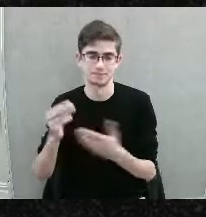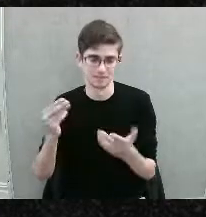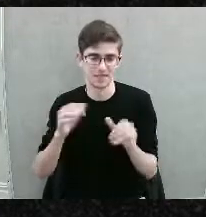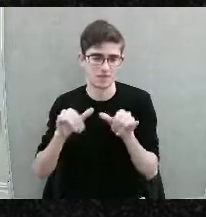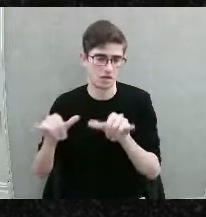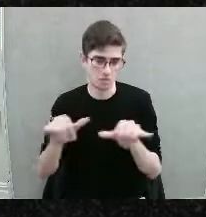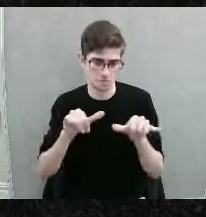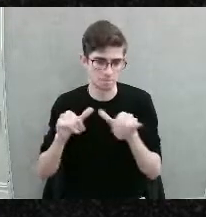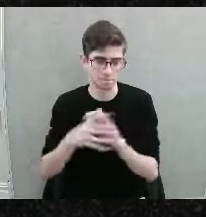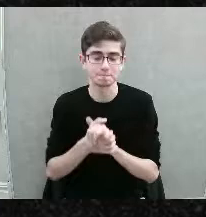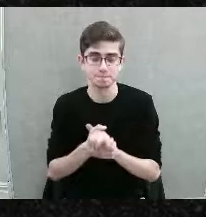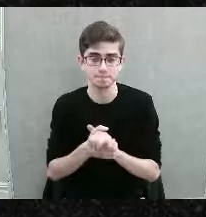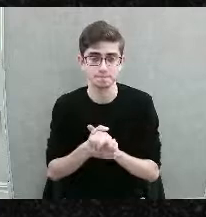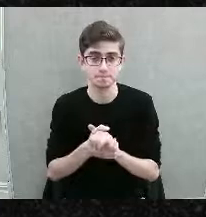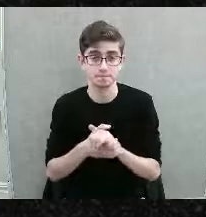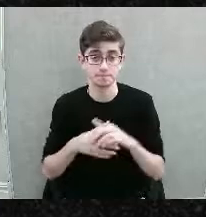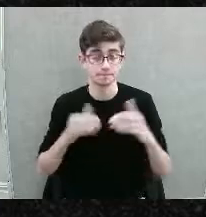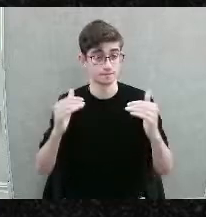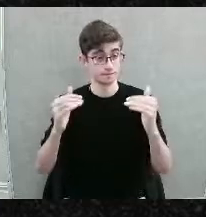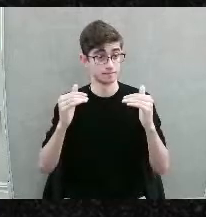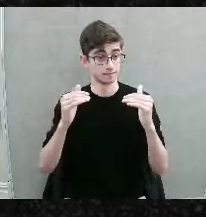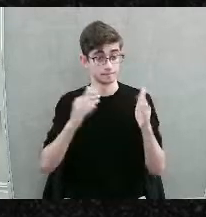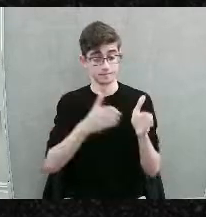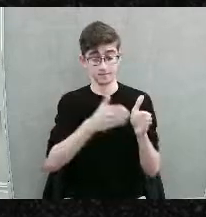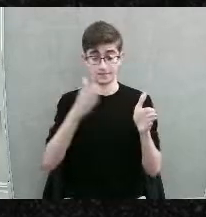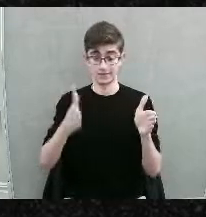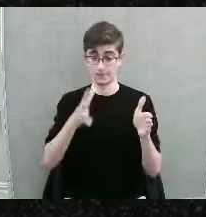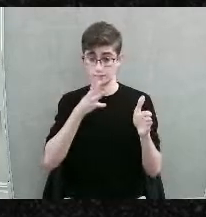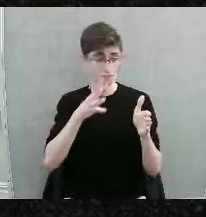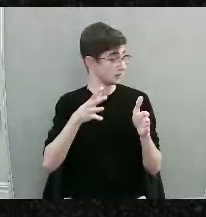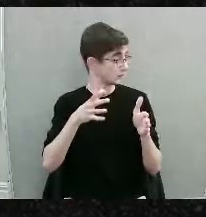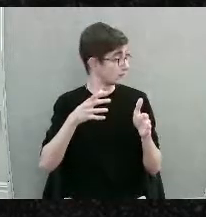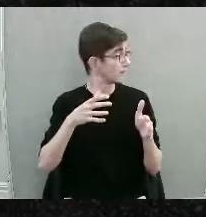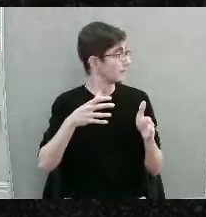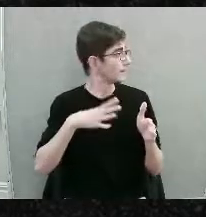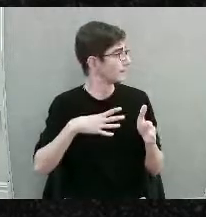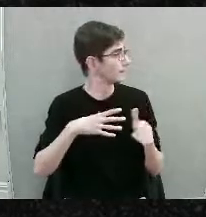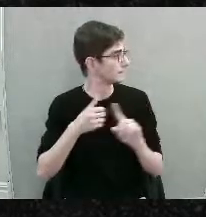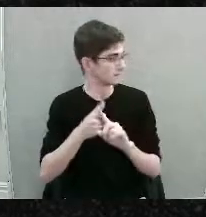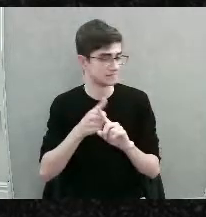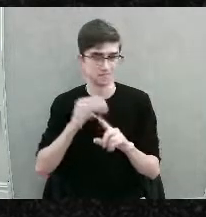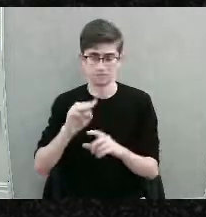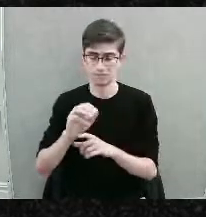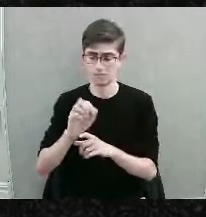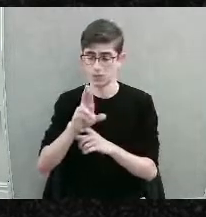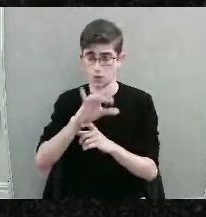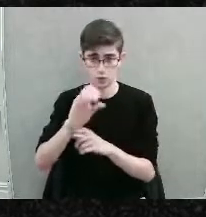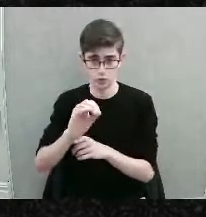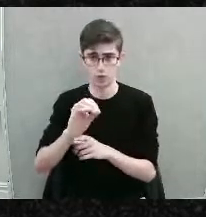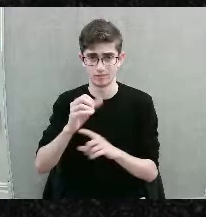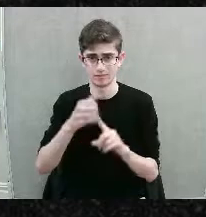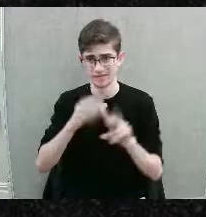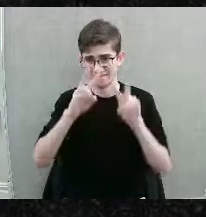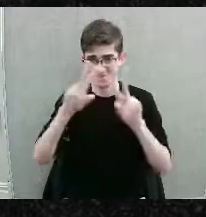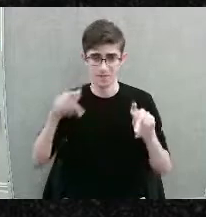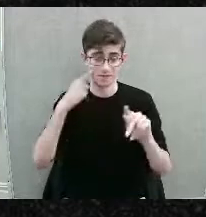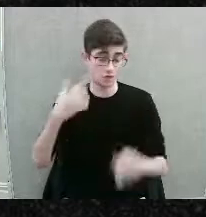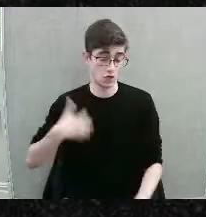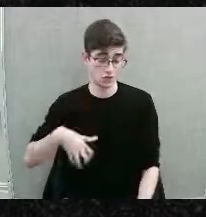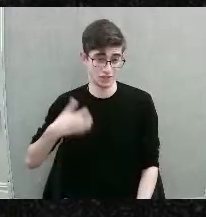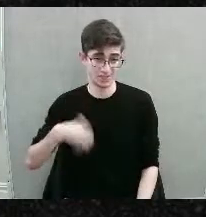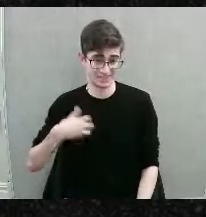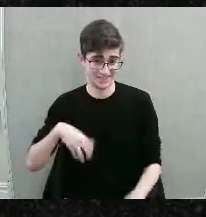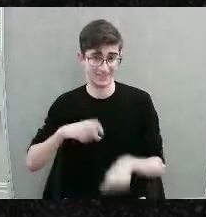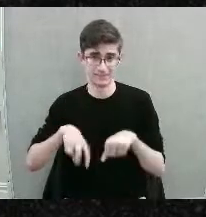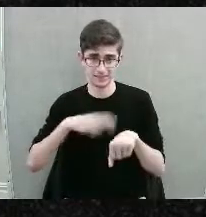Society. Next to Elizabeth is Mario Pecheny, who is Vice President of Scientific Affairs for Argentina's National Council